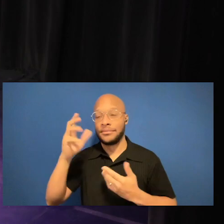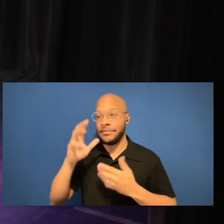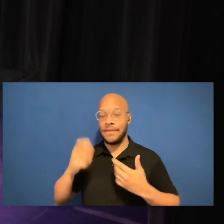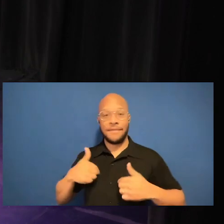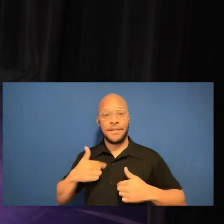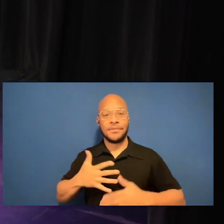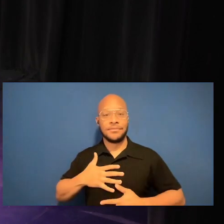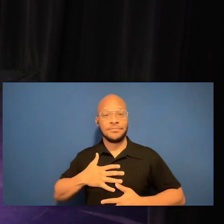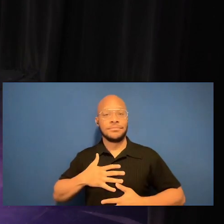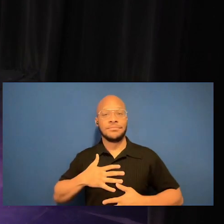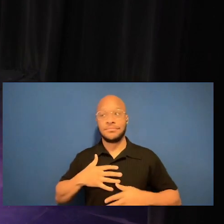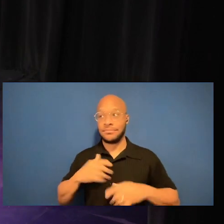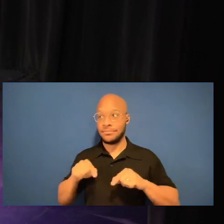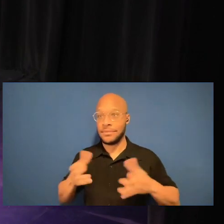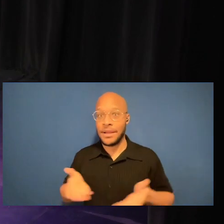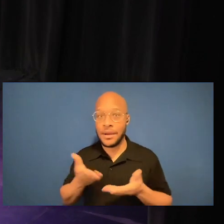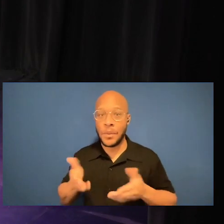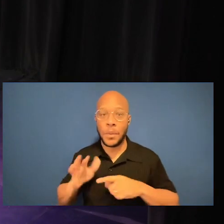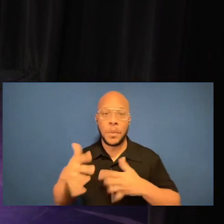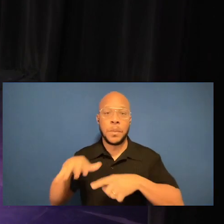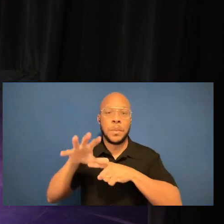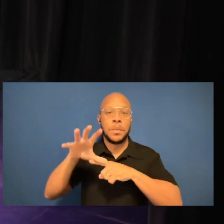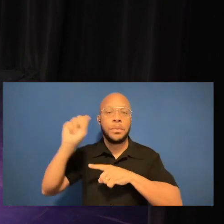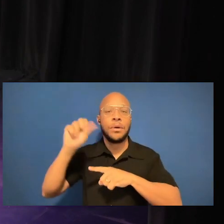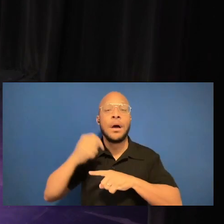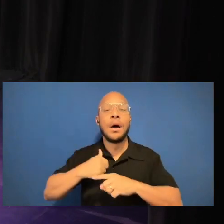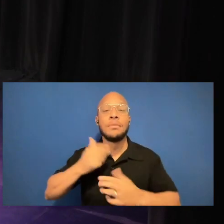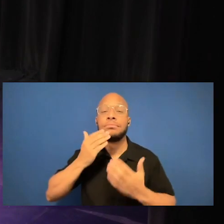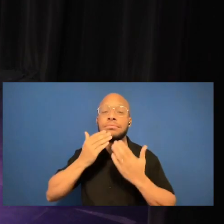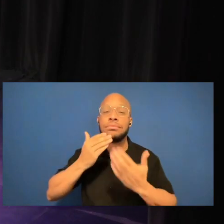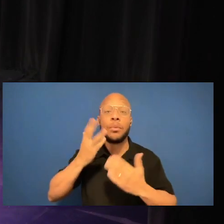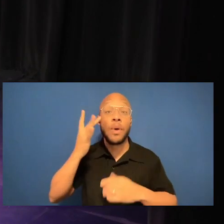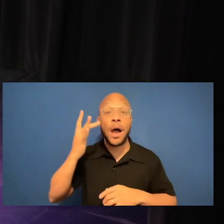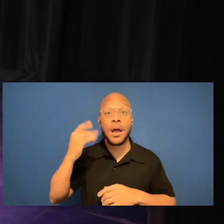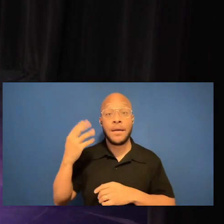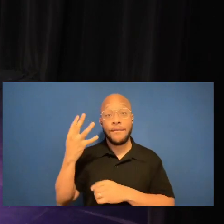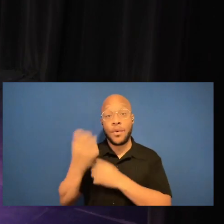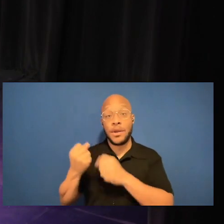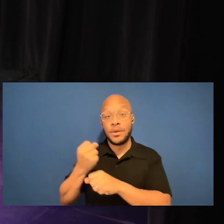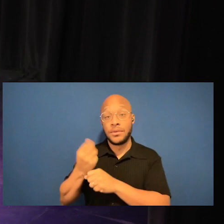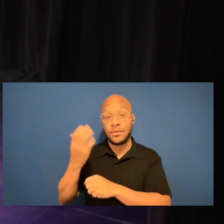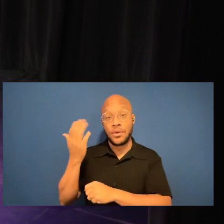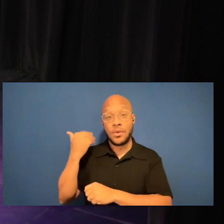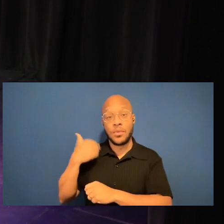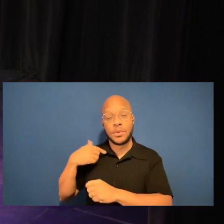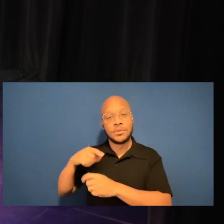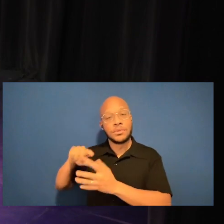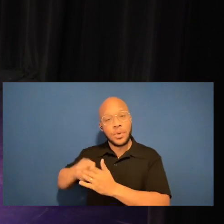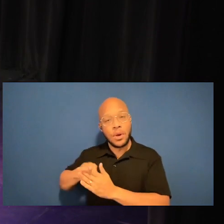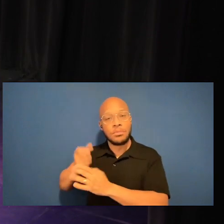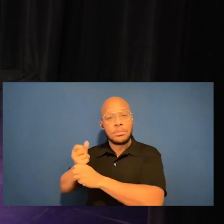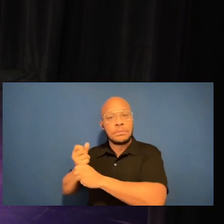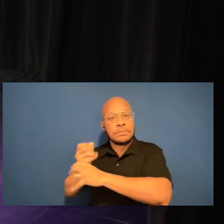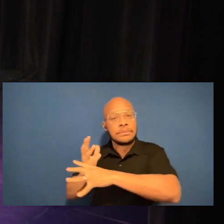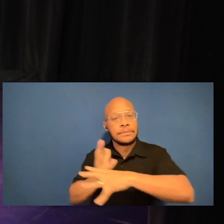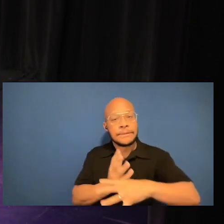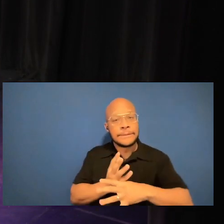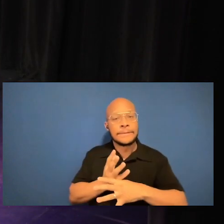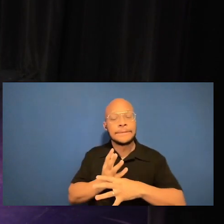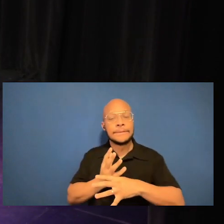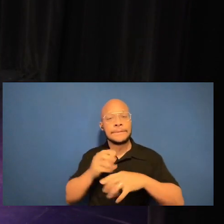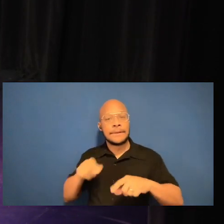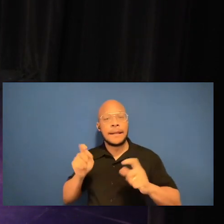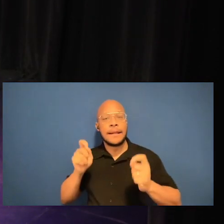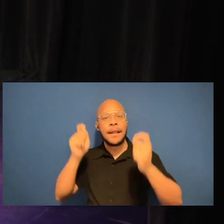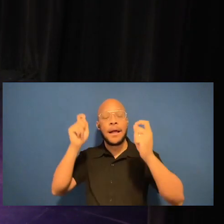4 years ago, and everything has been kind of against us, like COVID, crisis, I don't know. And then in June, Mark told me, or